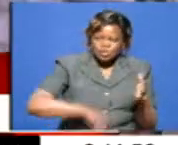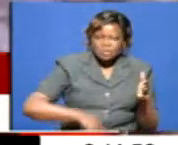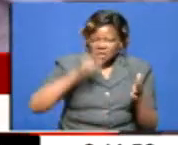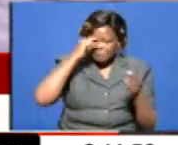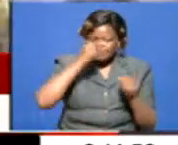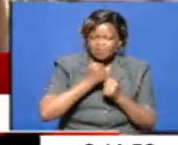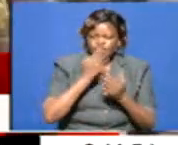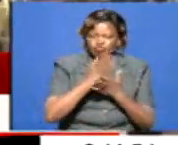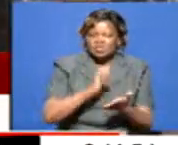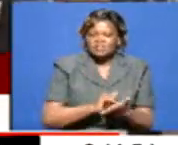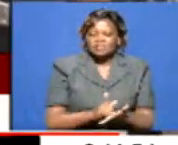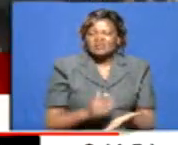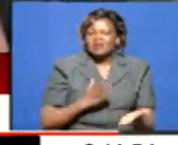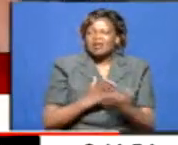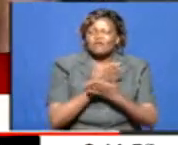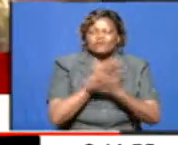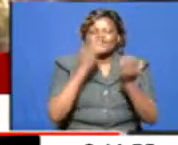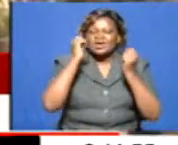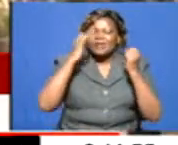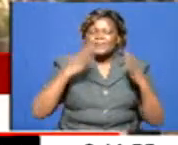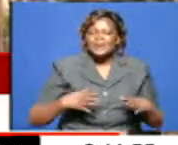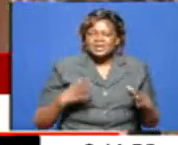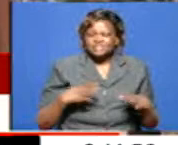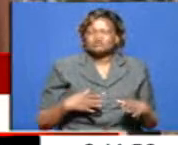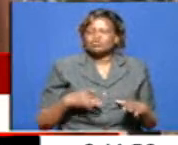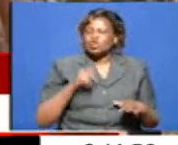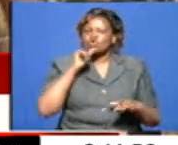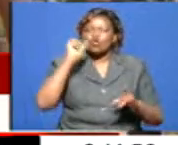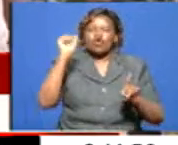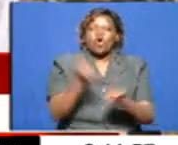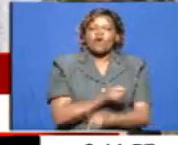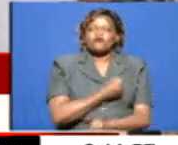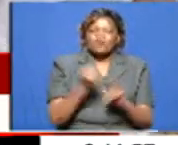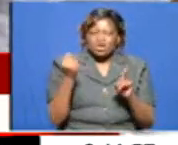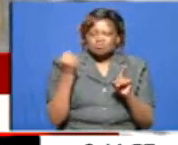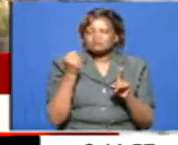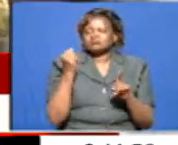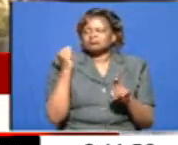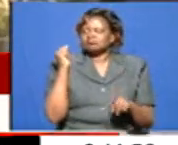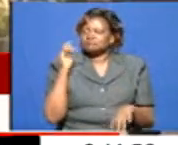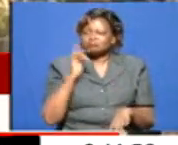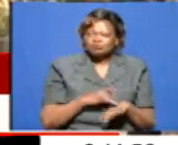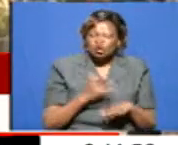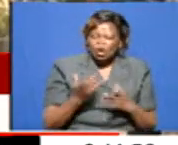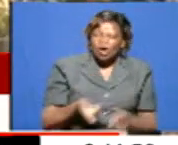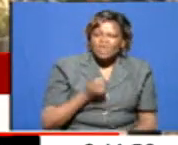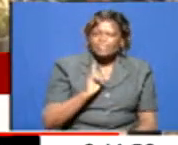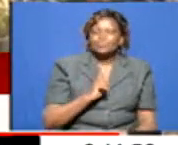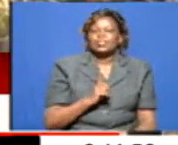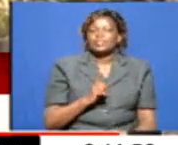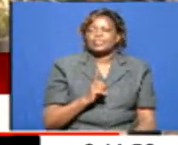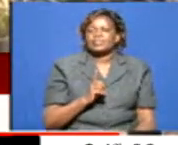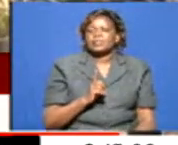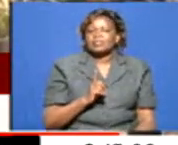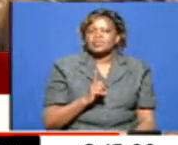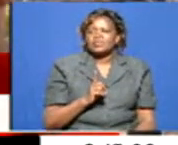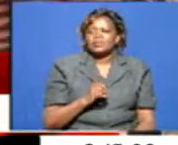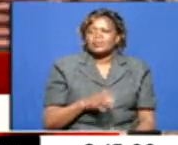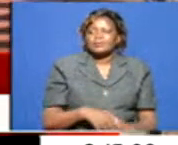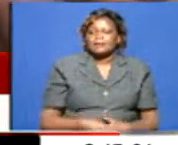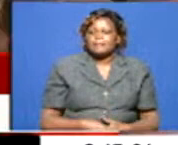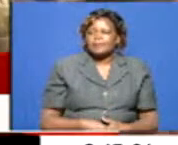that the rights of every Kenyan is not violated, infringed or threatened. Timothy Kipnoso for Prime